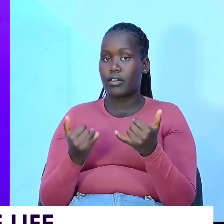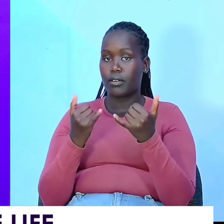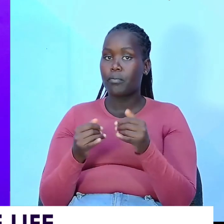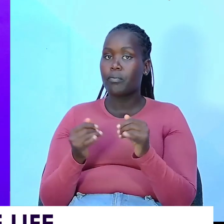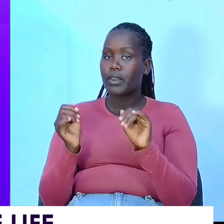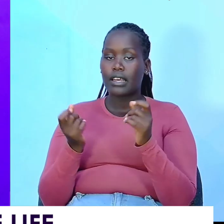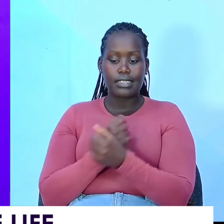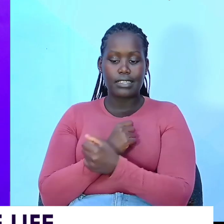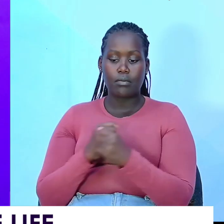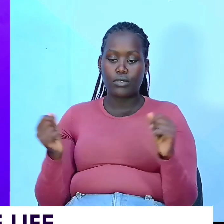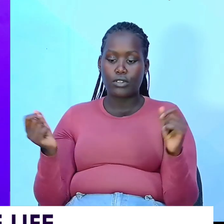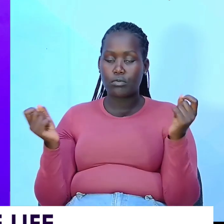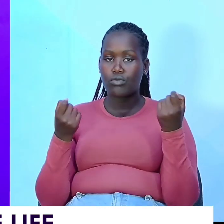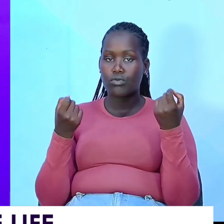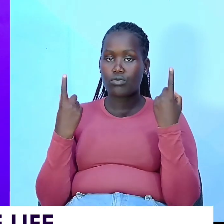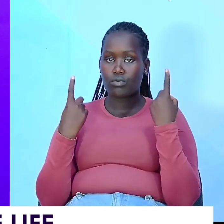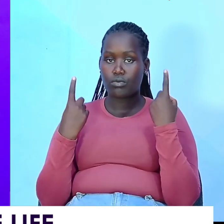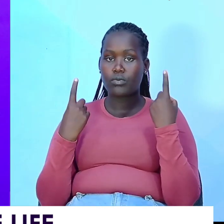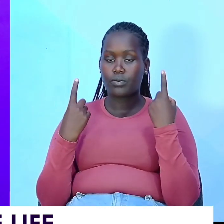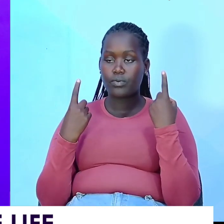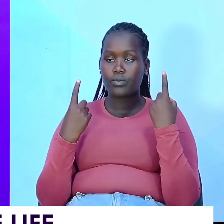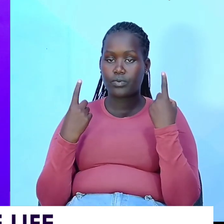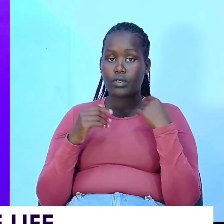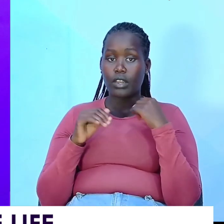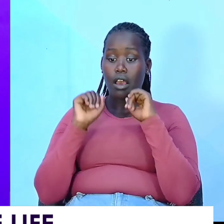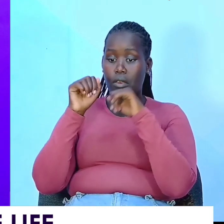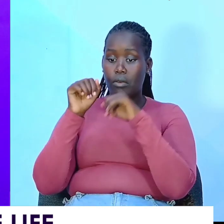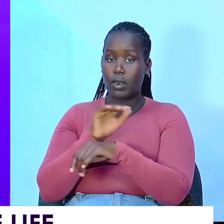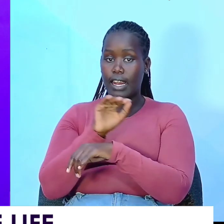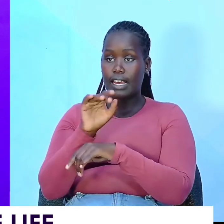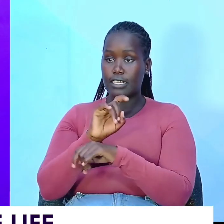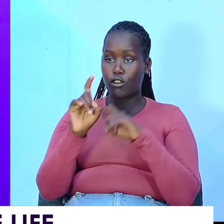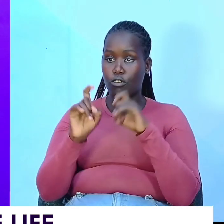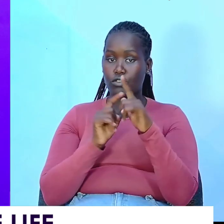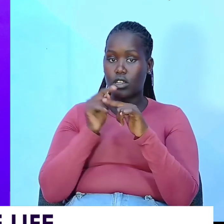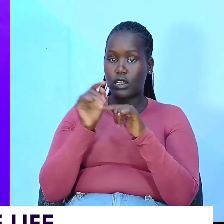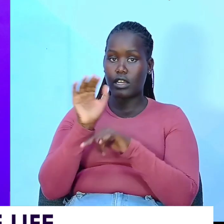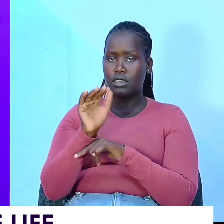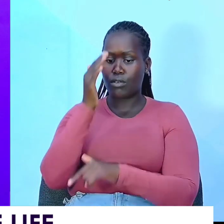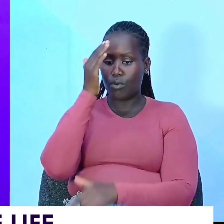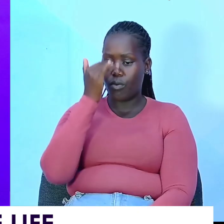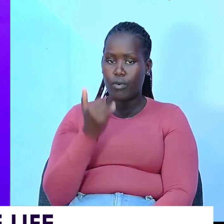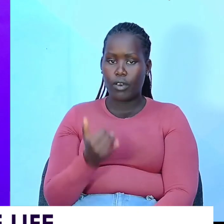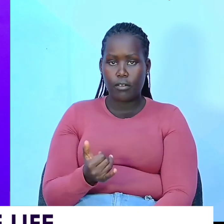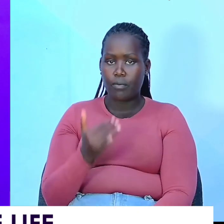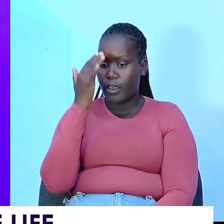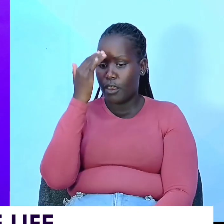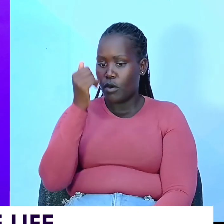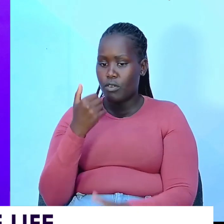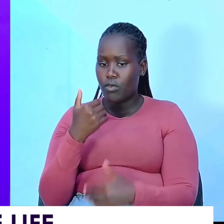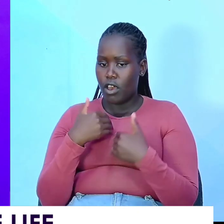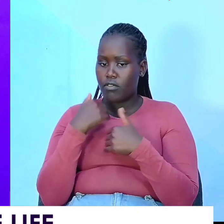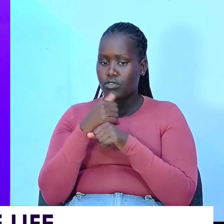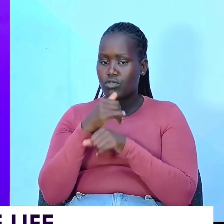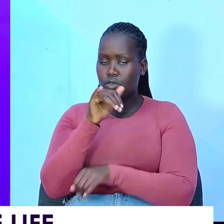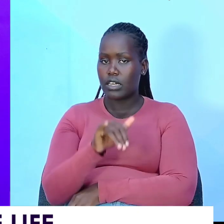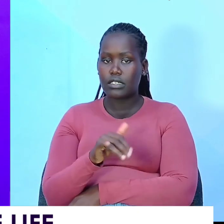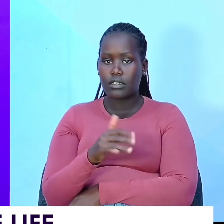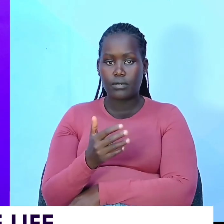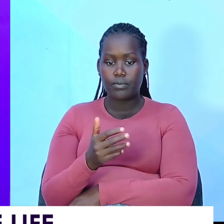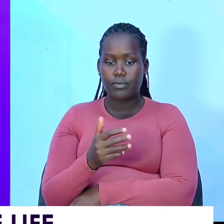understand. You would ask them a question and they'll ask you why. Why do I have to do this? Yes. And